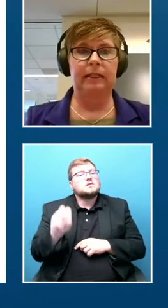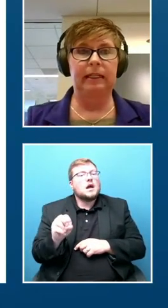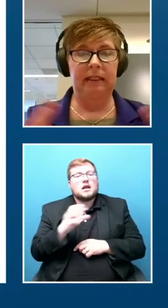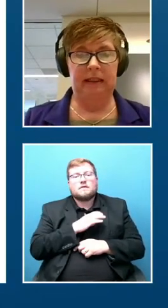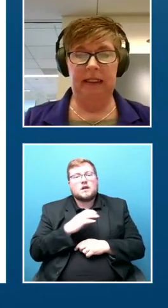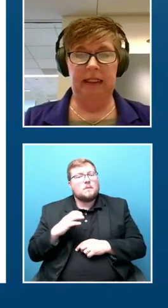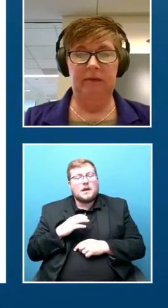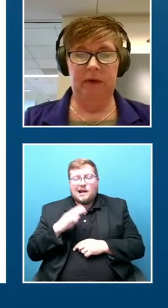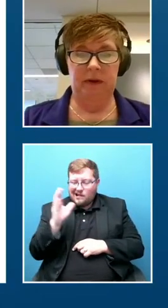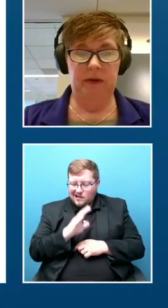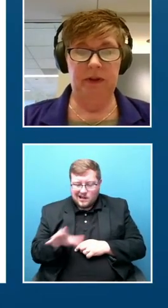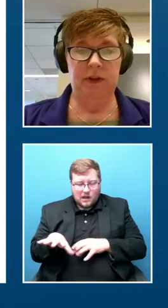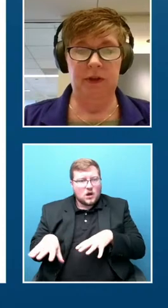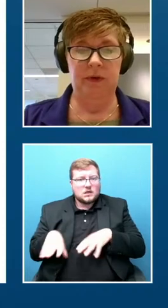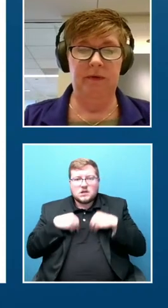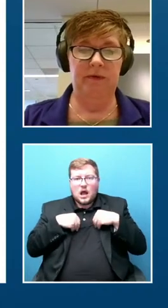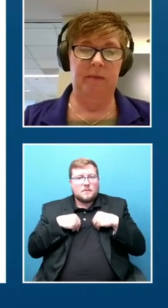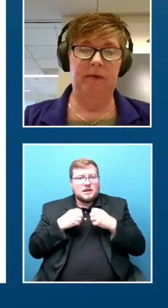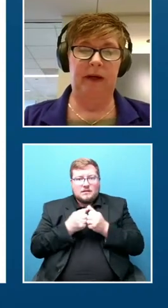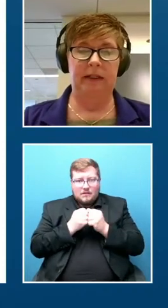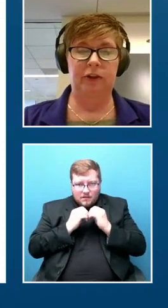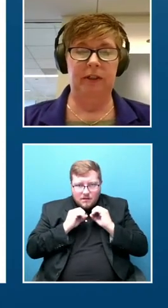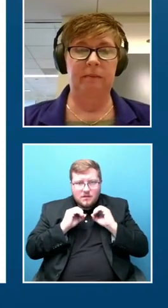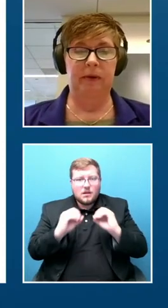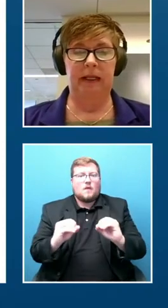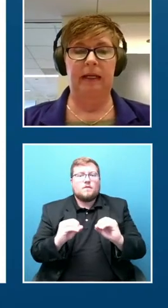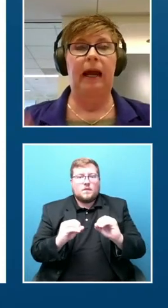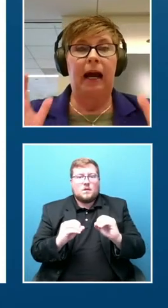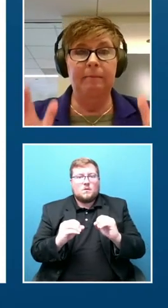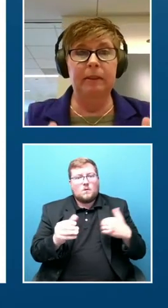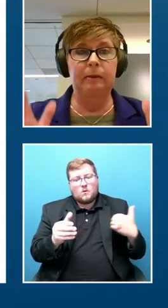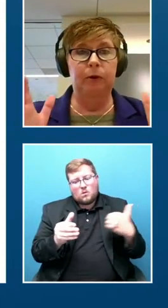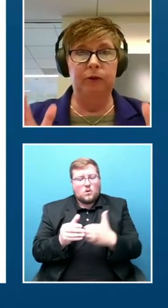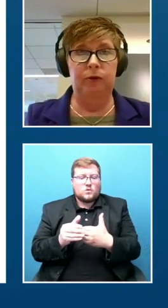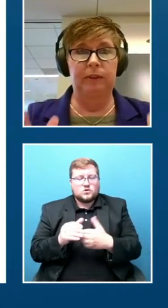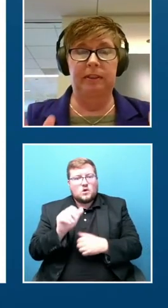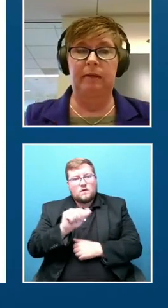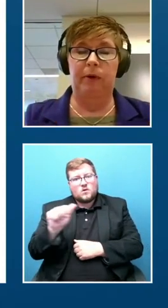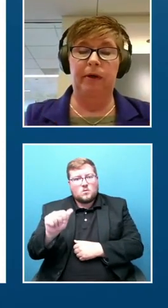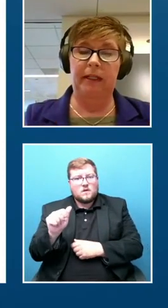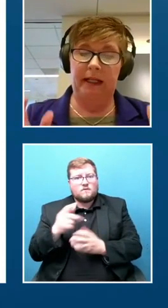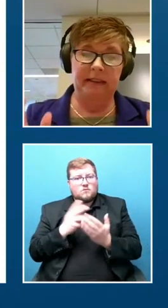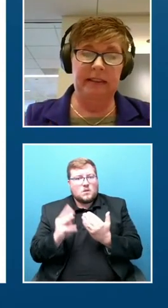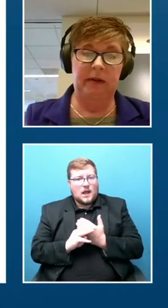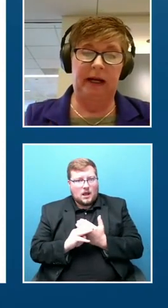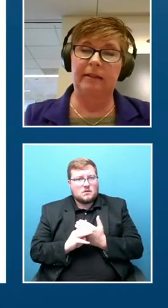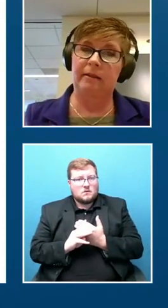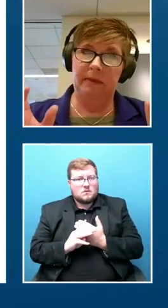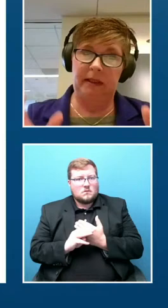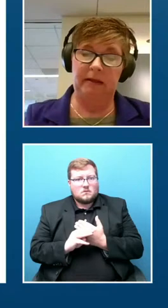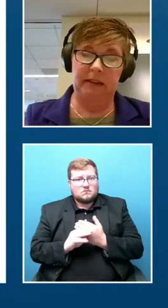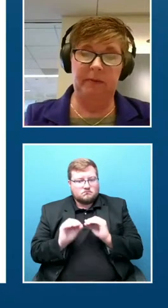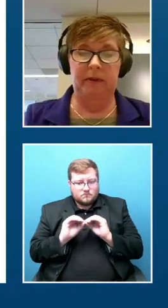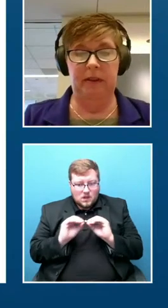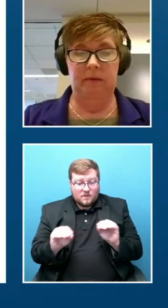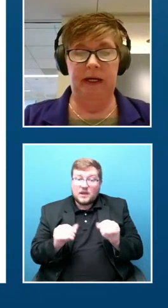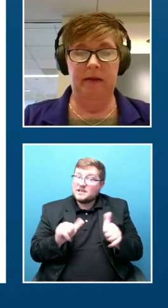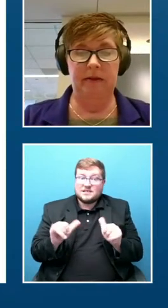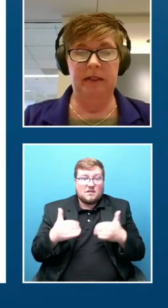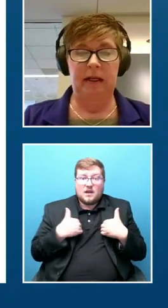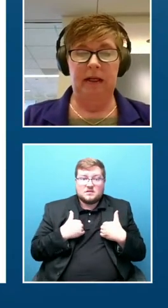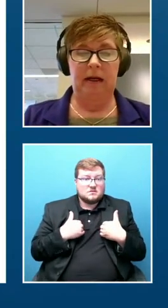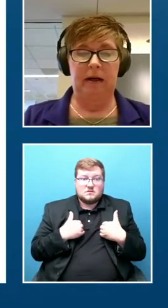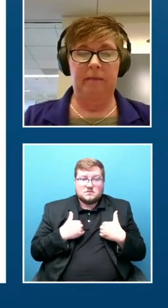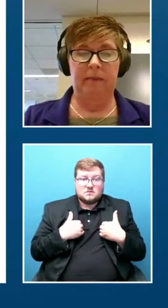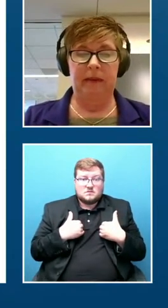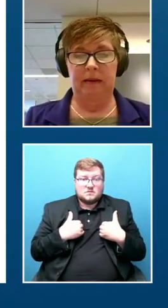adopted anything even close to an affirmative action plan applicable to the state party, and still hasn't, but they at least put it in their